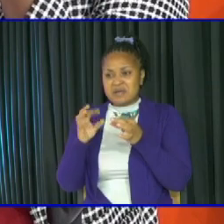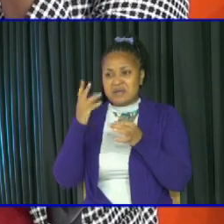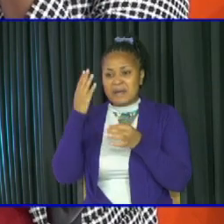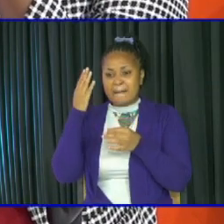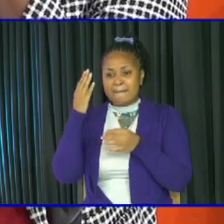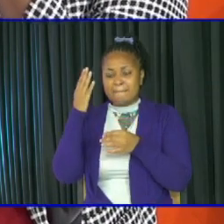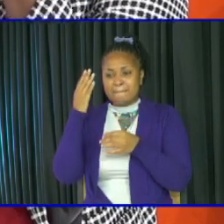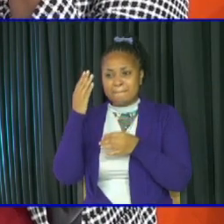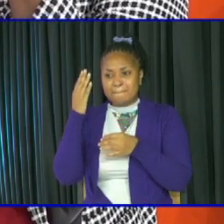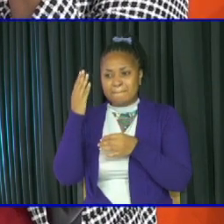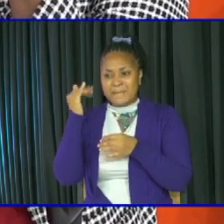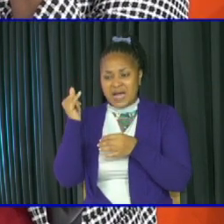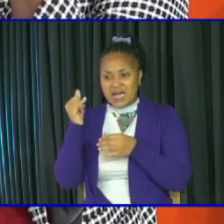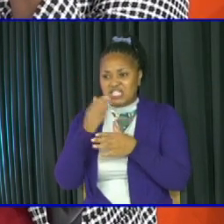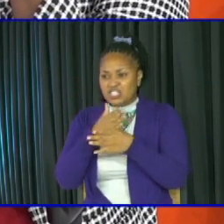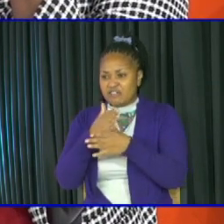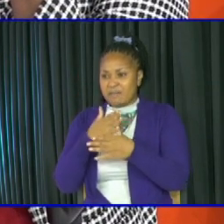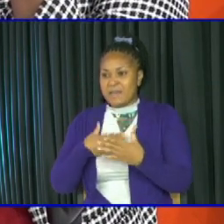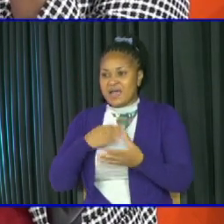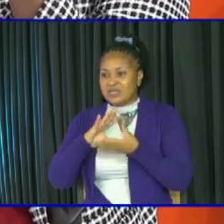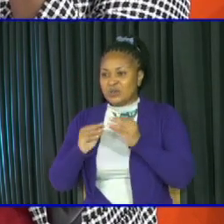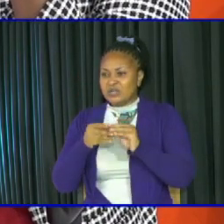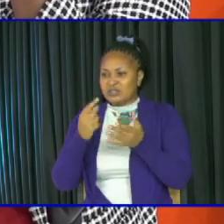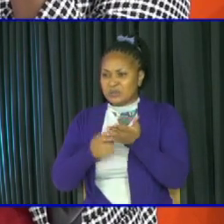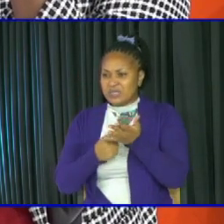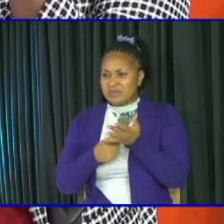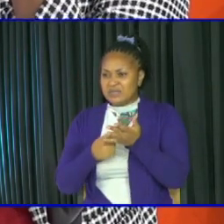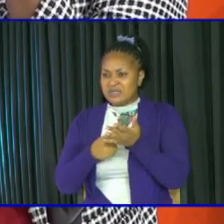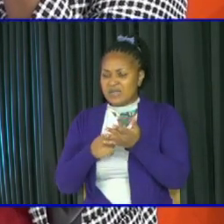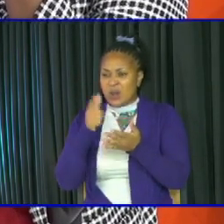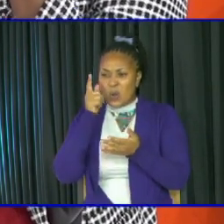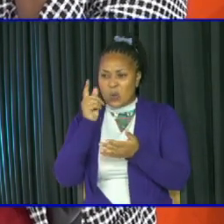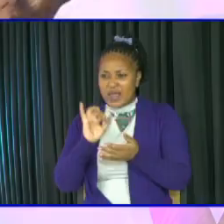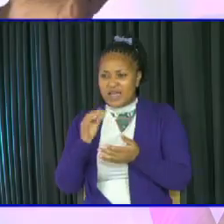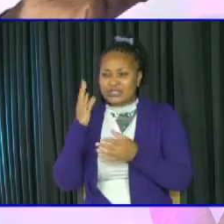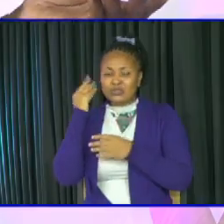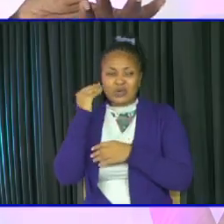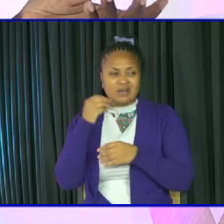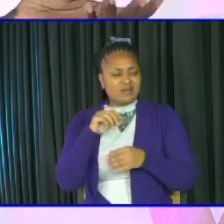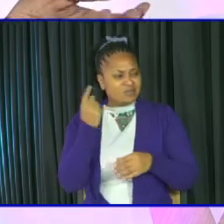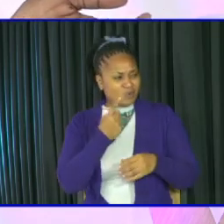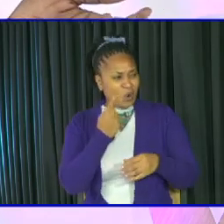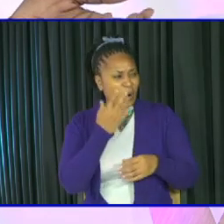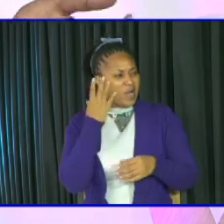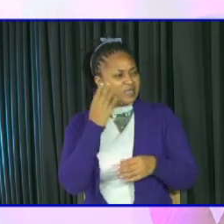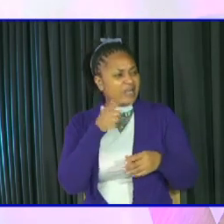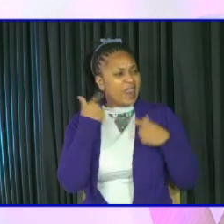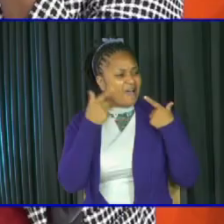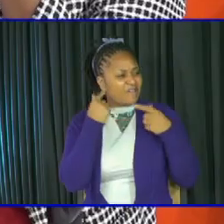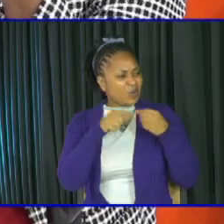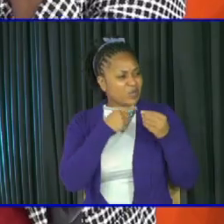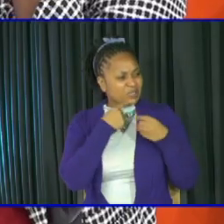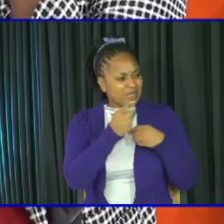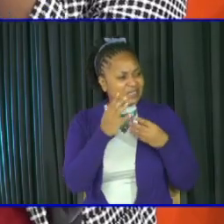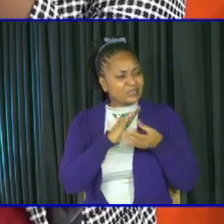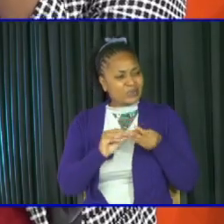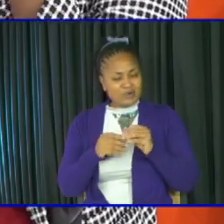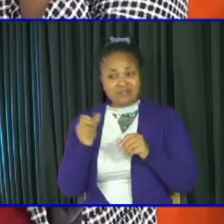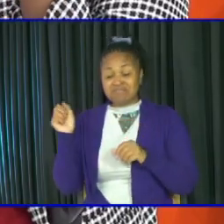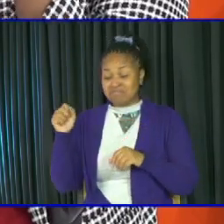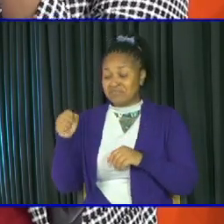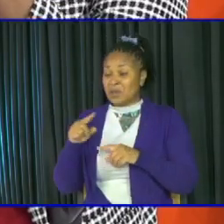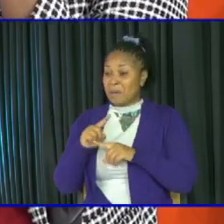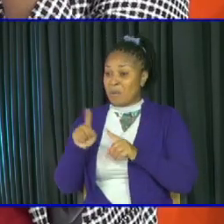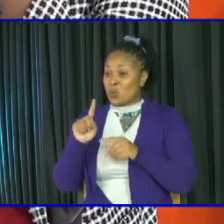stories. And sometimes it seems like it's a joke I'm giving, because sometimes I'm laughing, but... You're always laughing when you're telling this story. But when I think